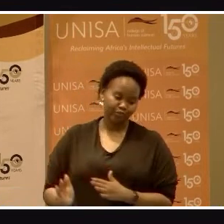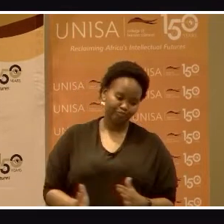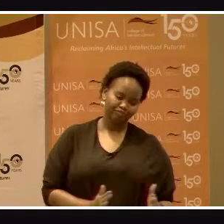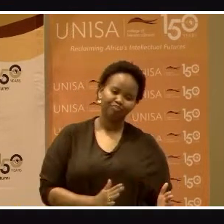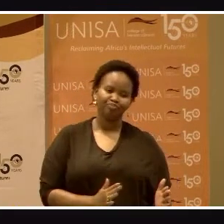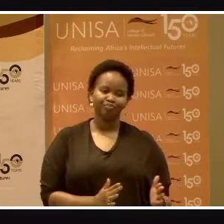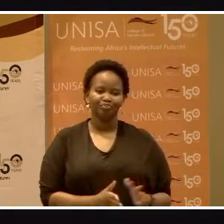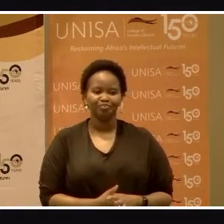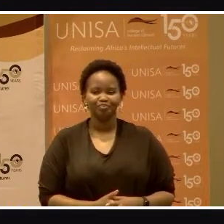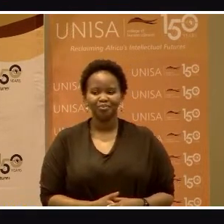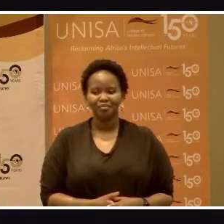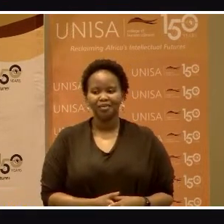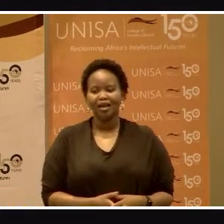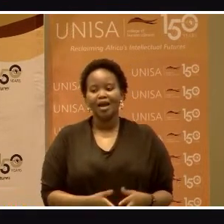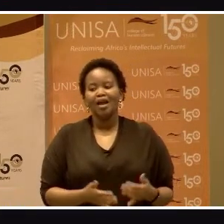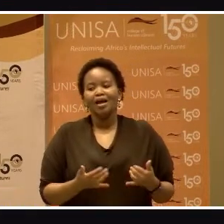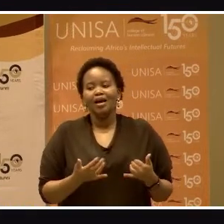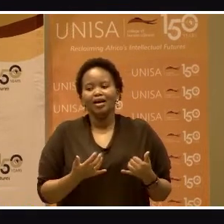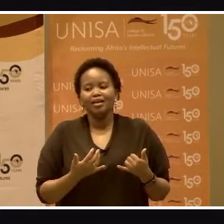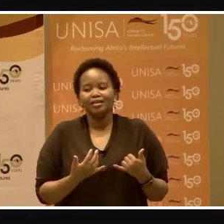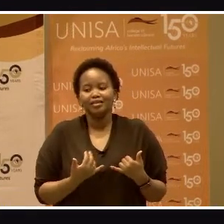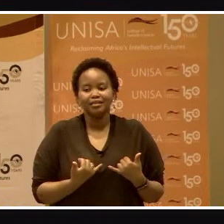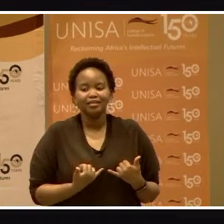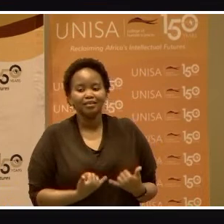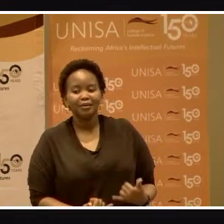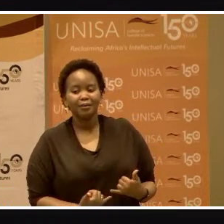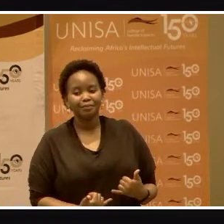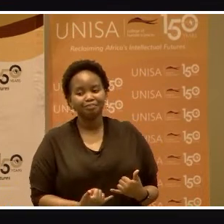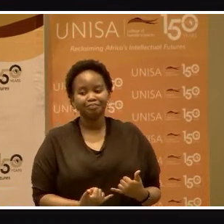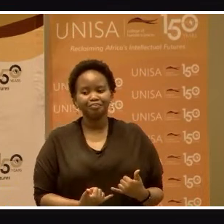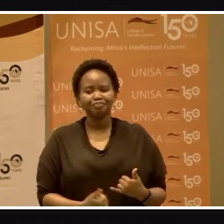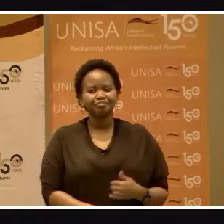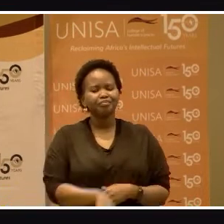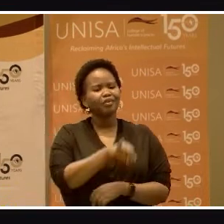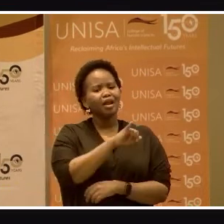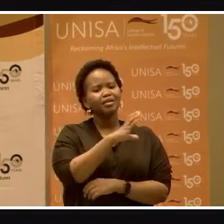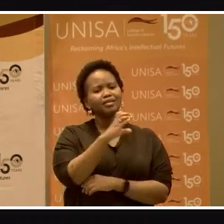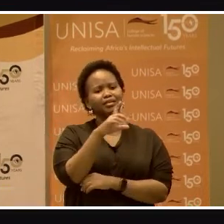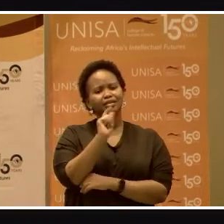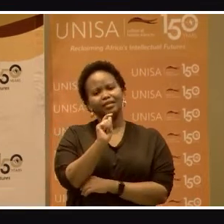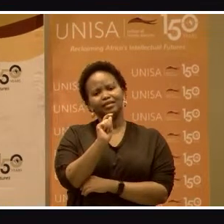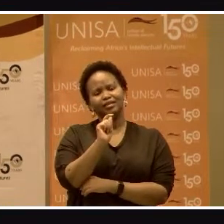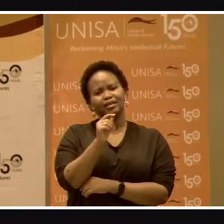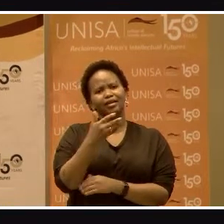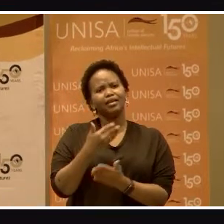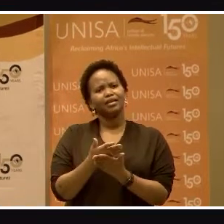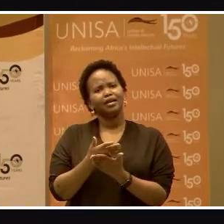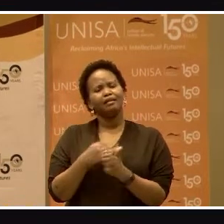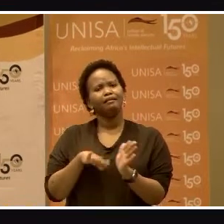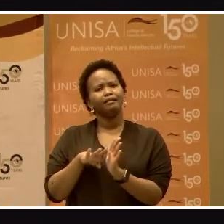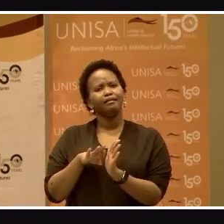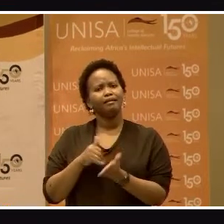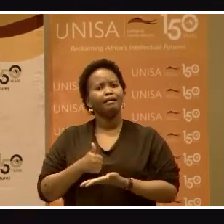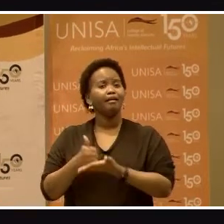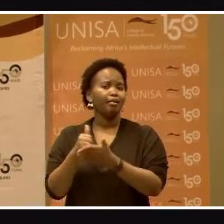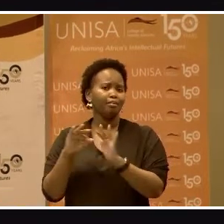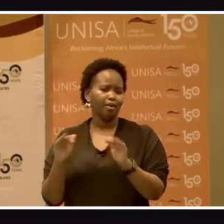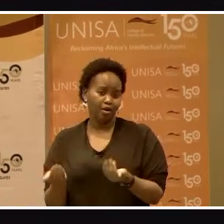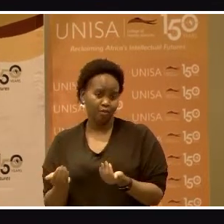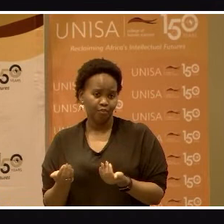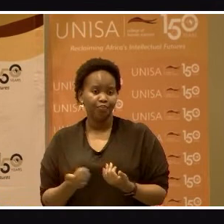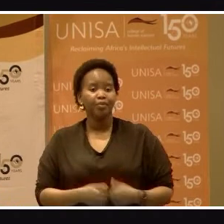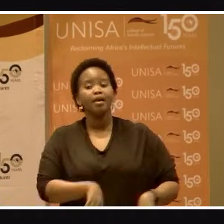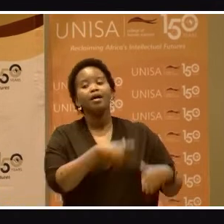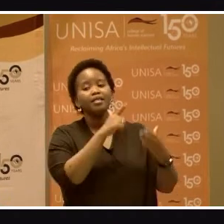my discipline. What is the contribution of my discipline? How can library and information science discipline contribute to